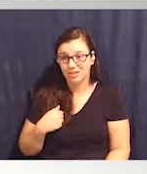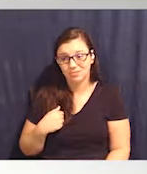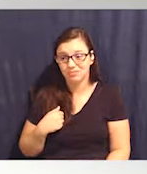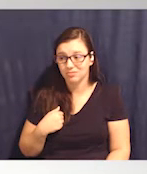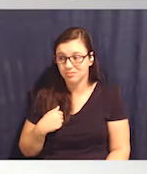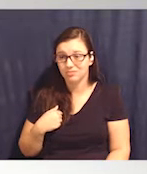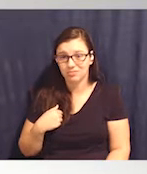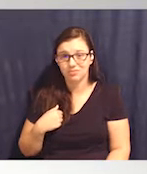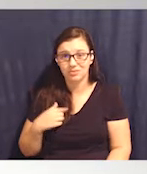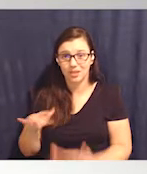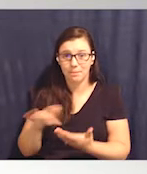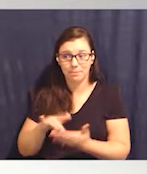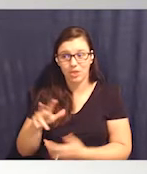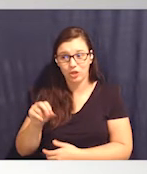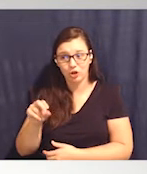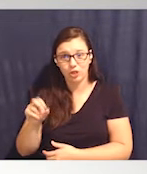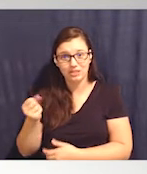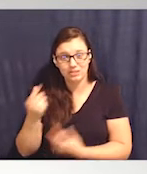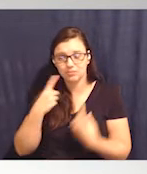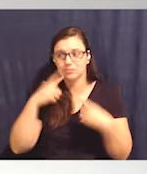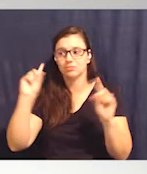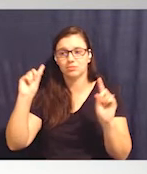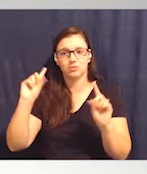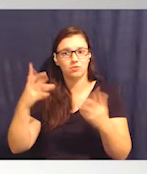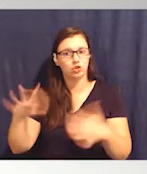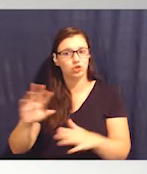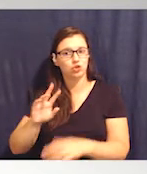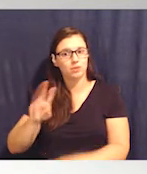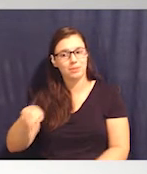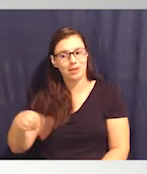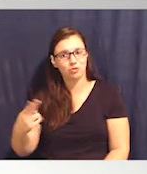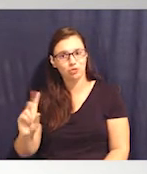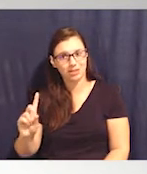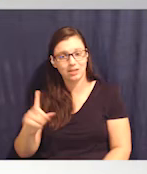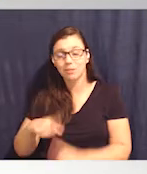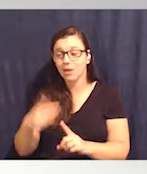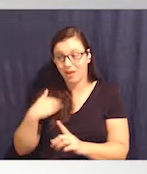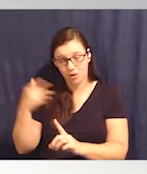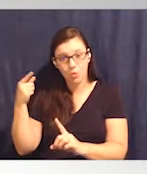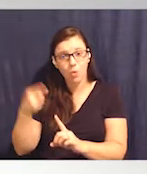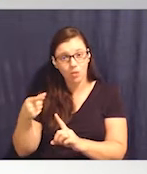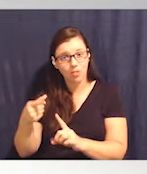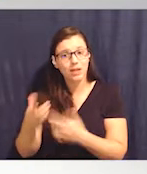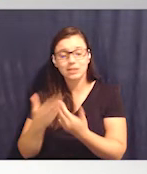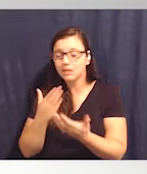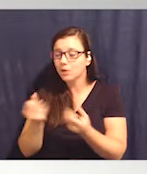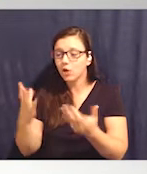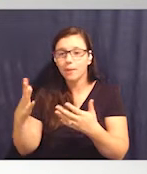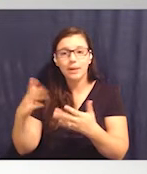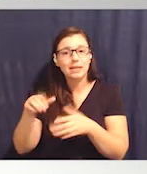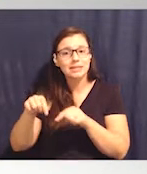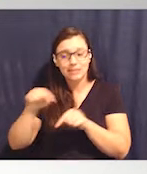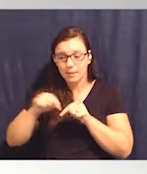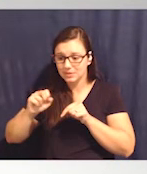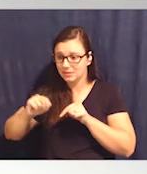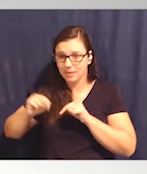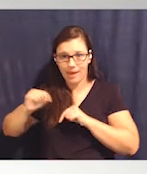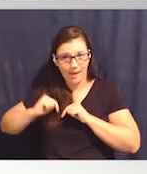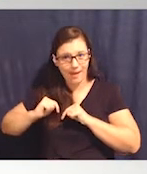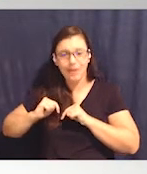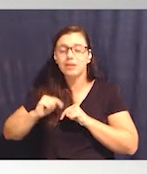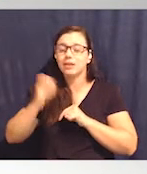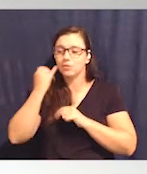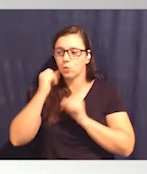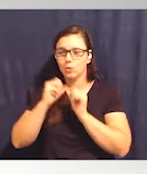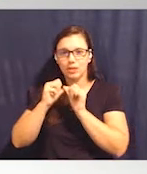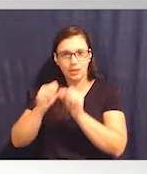finished his PhD, but he said, I had a goal. All that matters is, it doesn't matter how many steps back you slide, as long as you keep working forward. As long as you're moving, that's what's